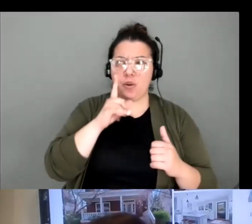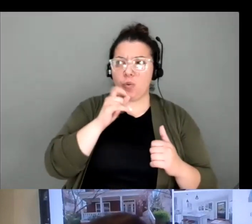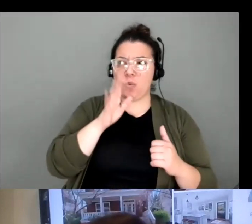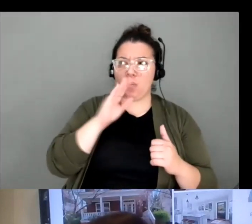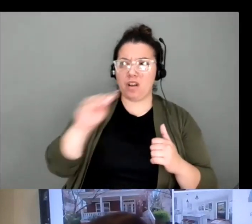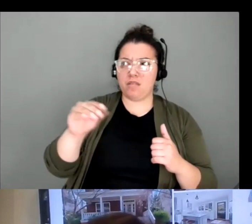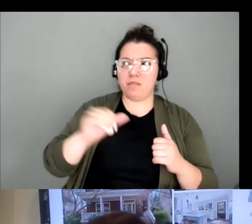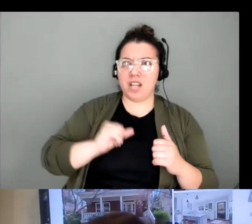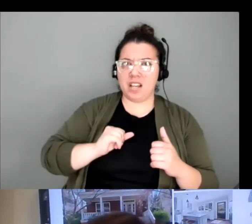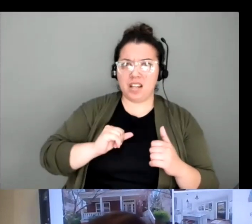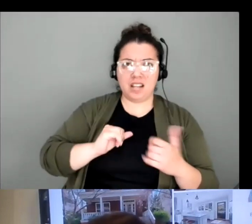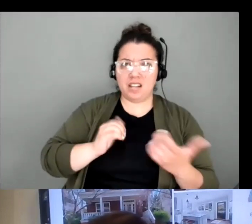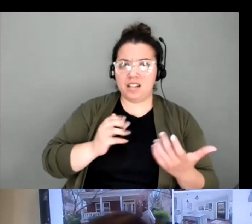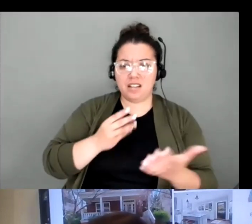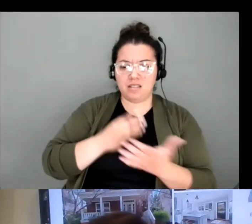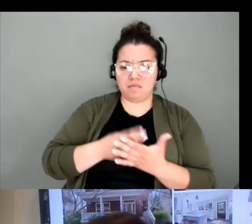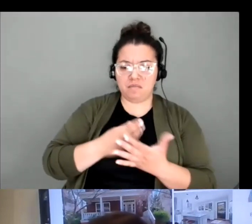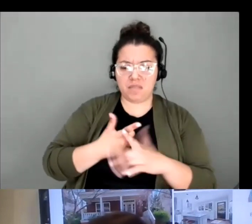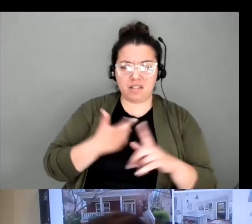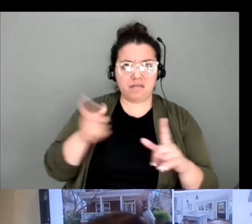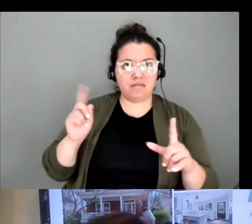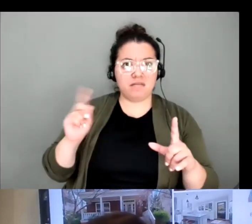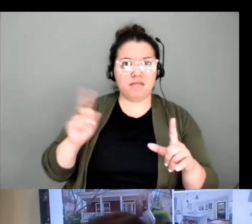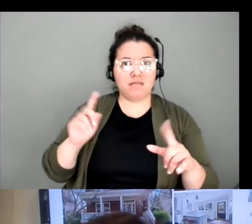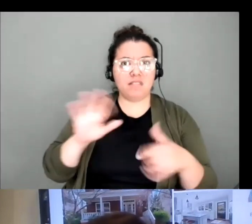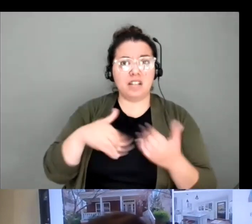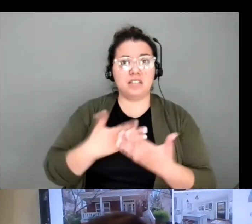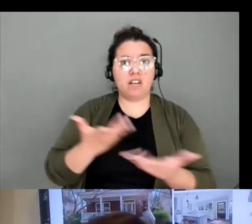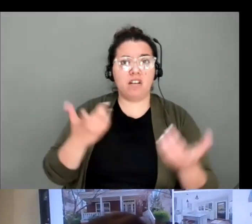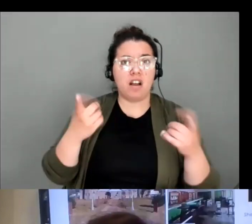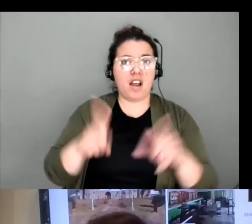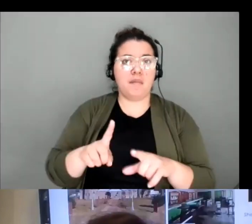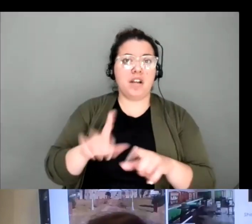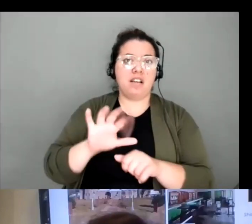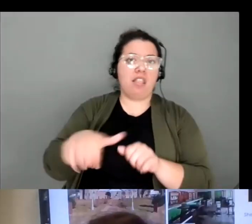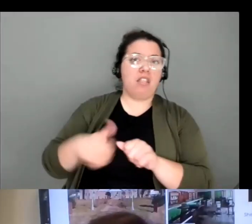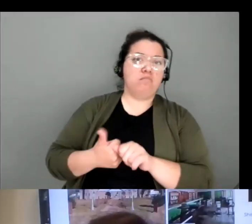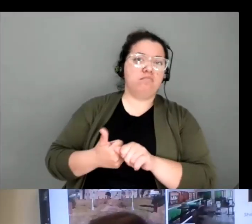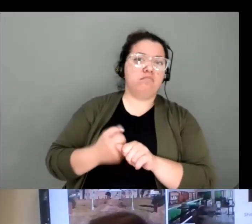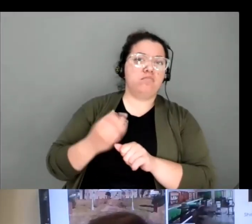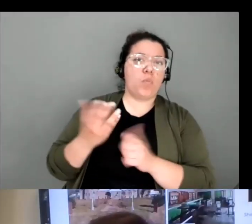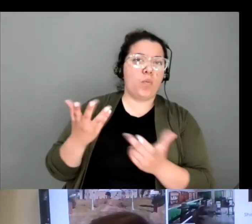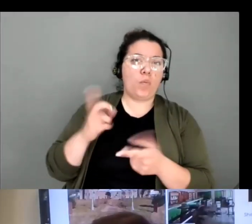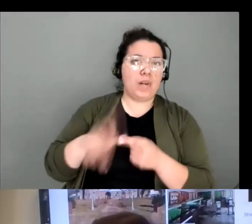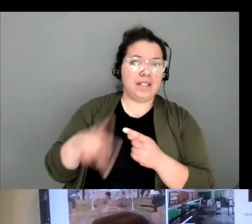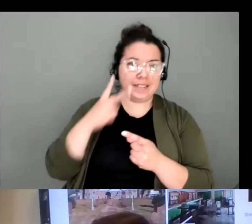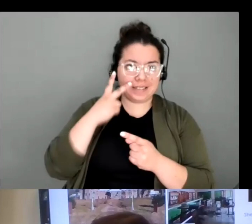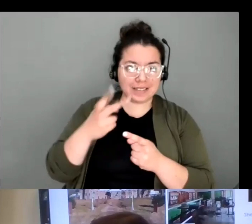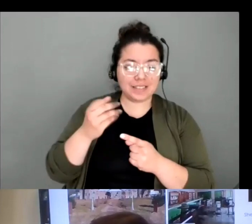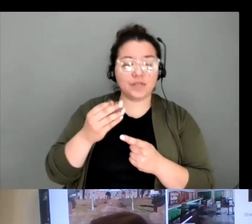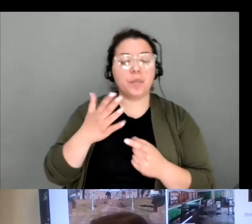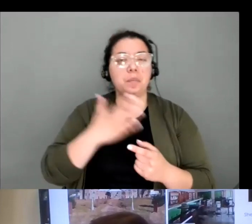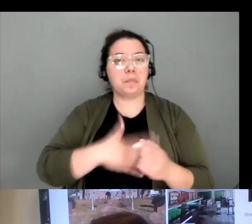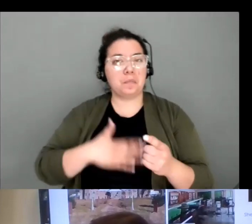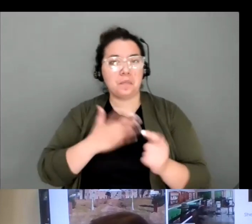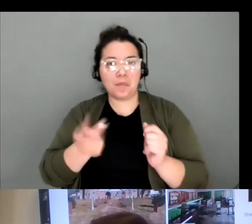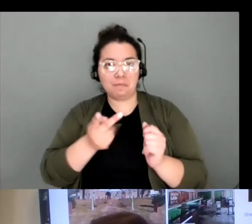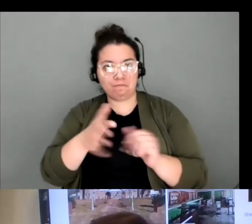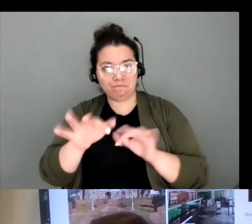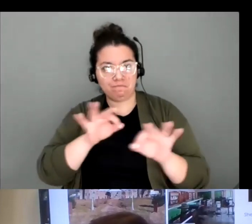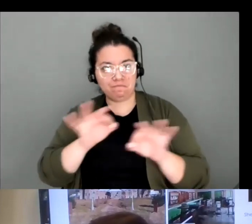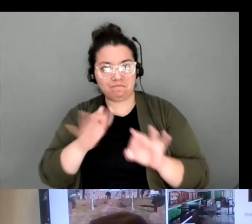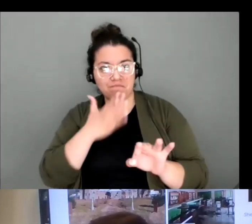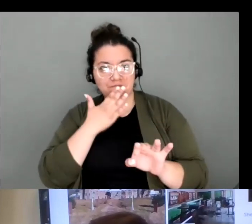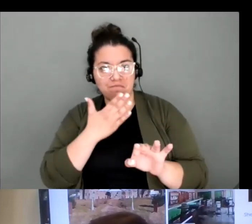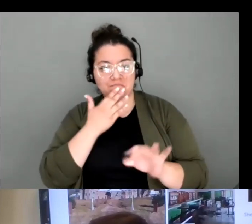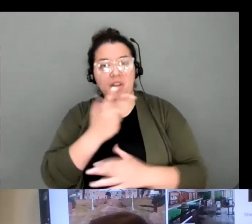does this work? It's all happening sort of behind the scenes in some ways. So appreciate you explaining to us from